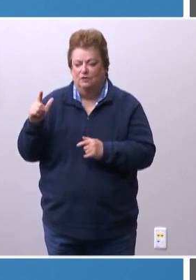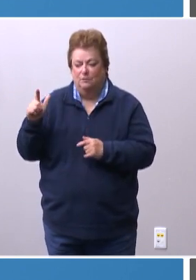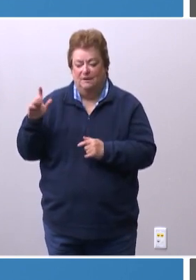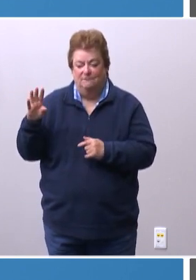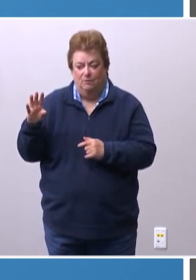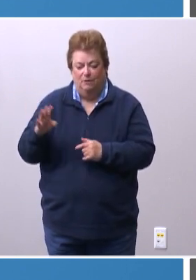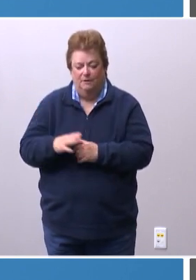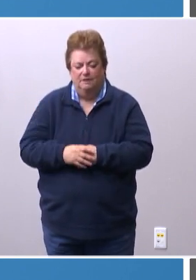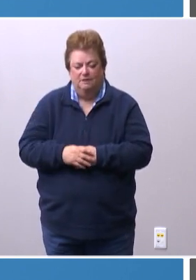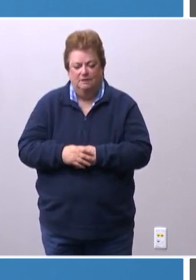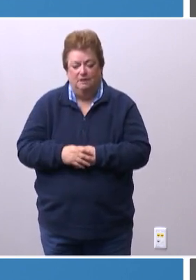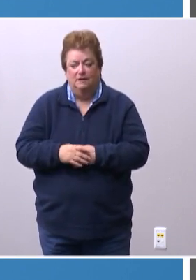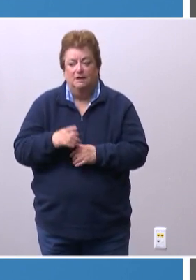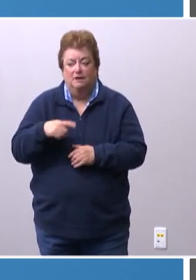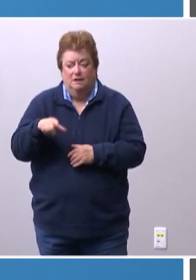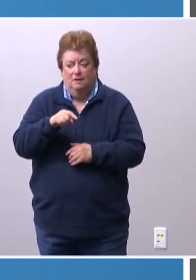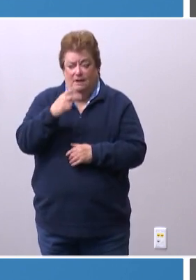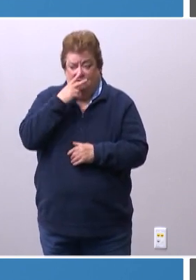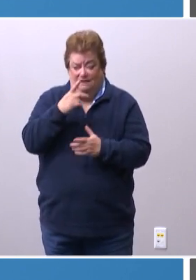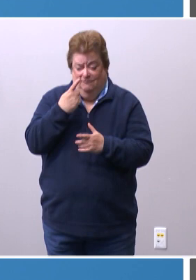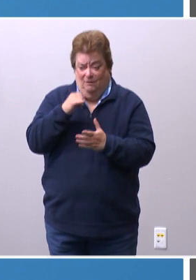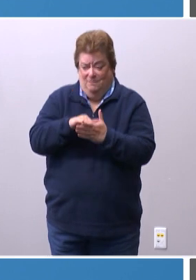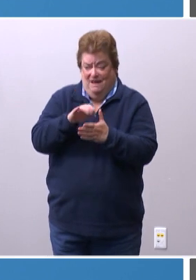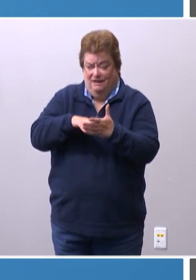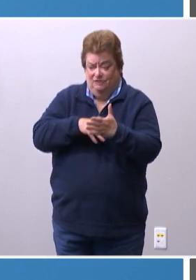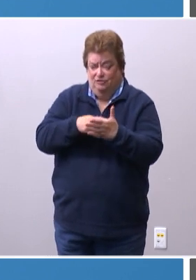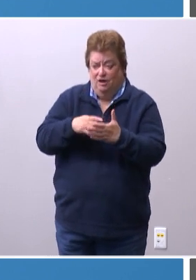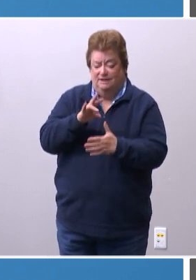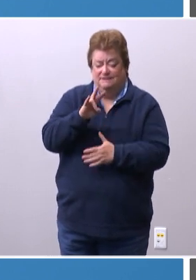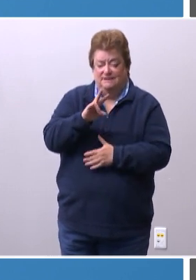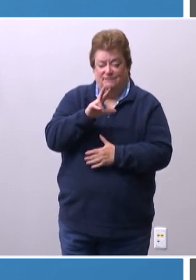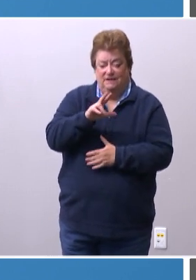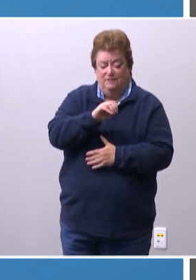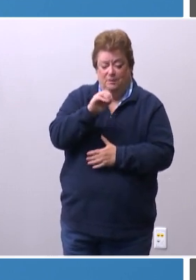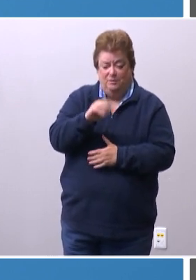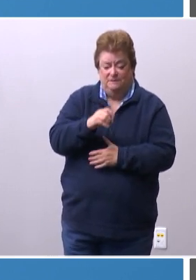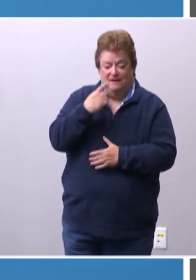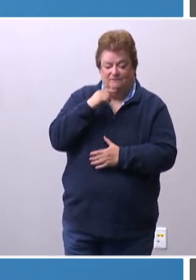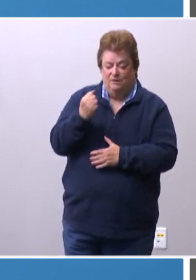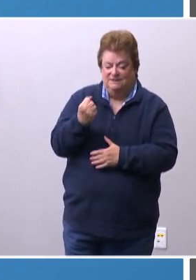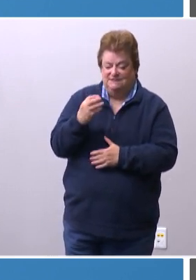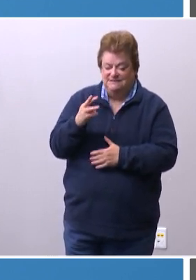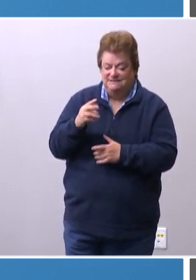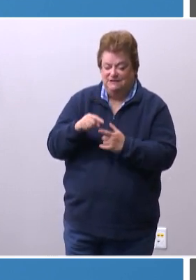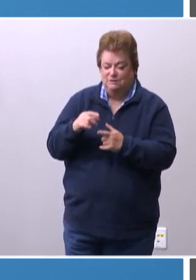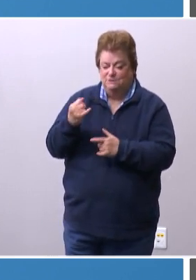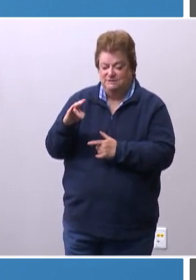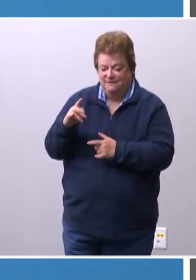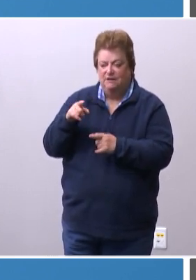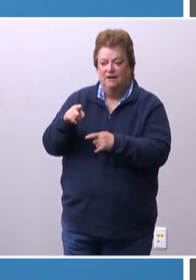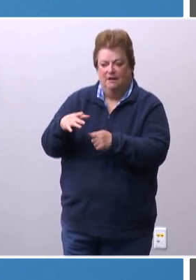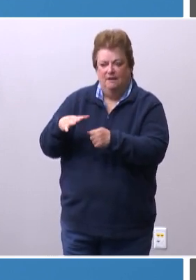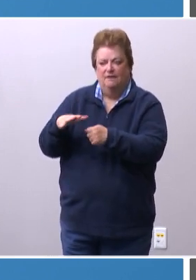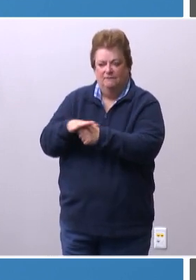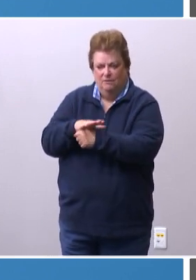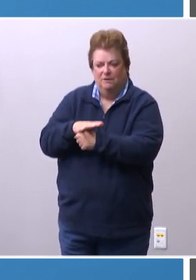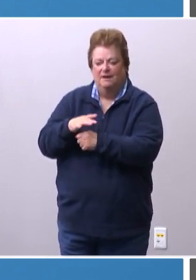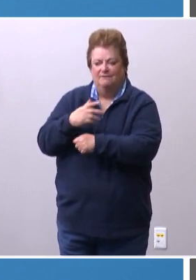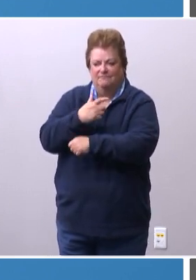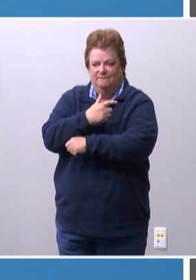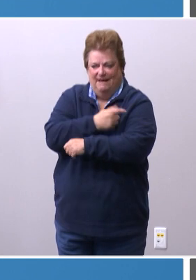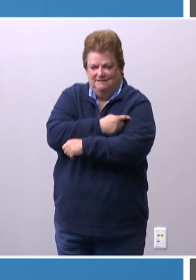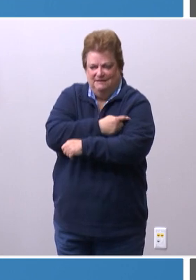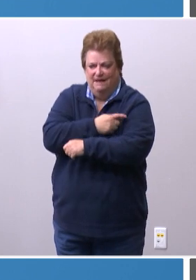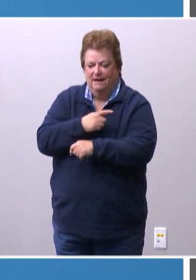24. As you can see from this chart, 73% of 16 and 17-year-olds are fully vaccinated, but